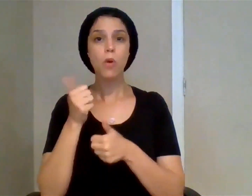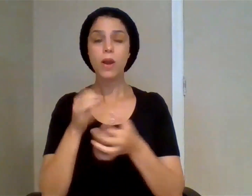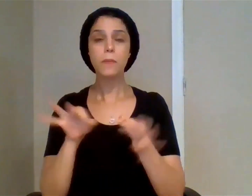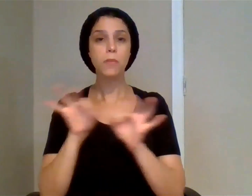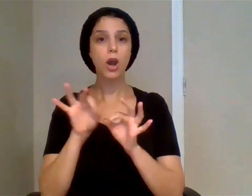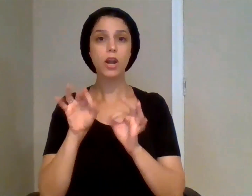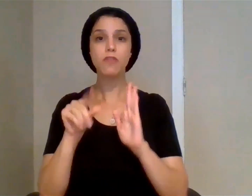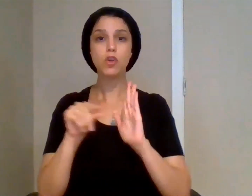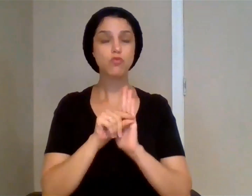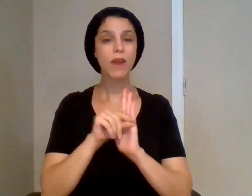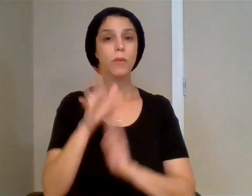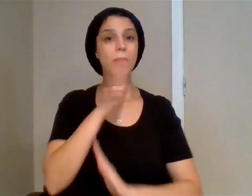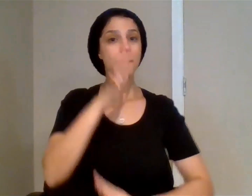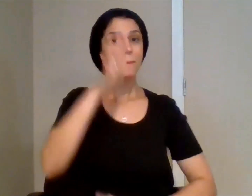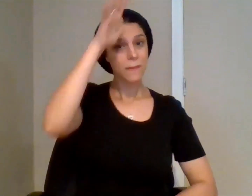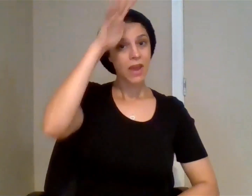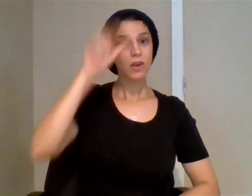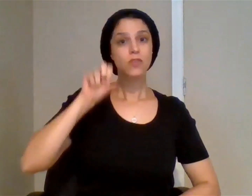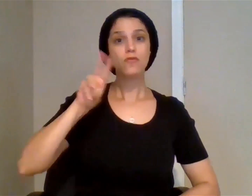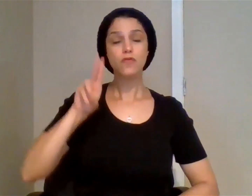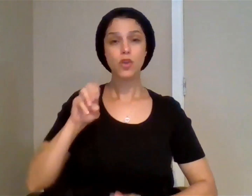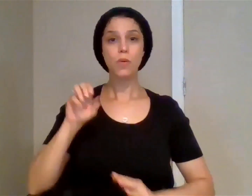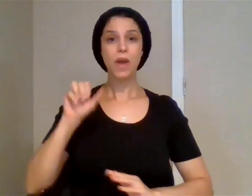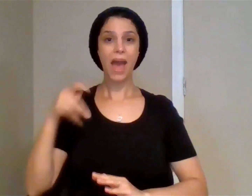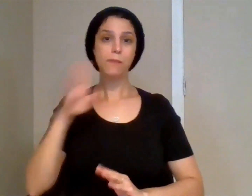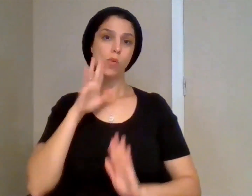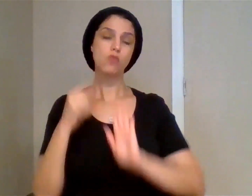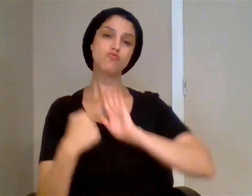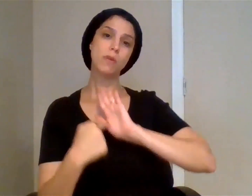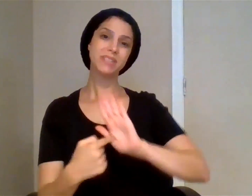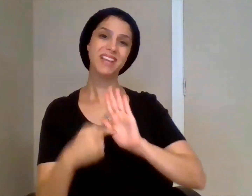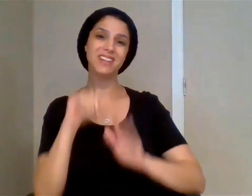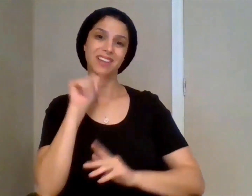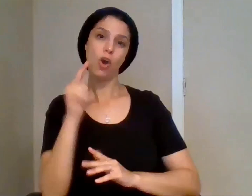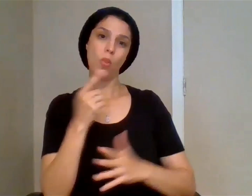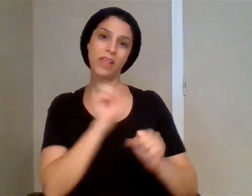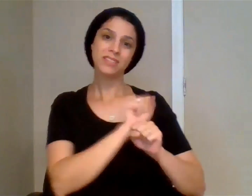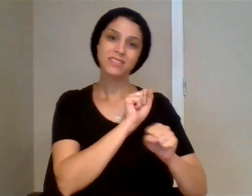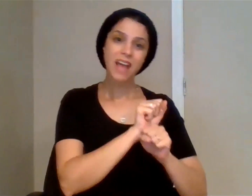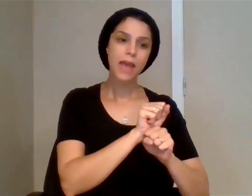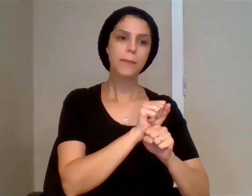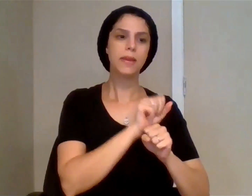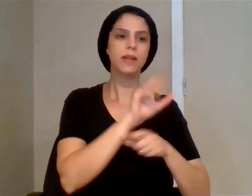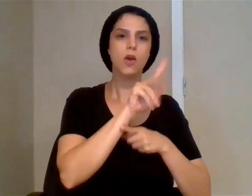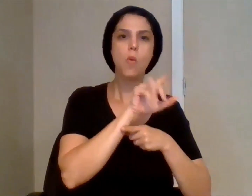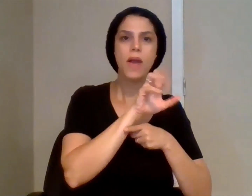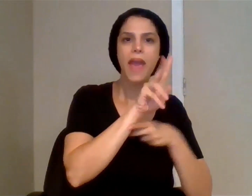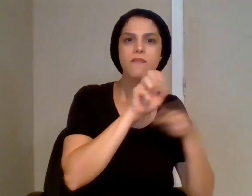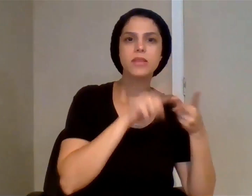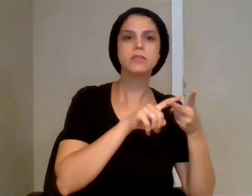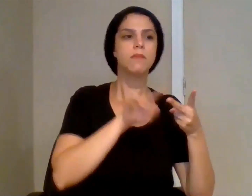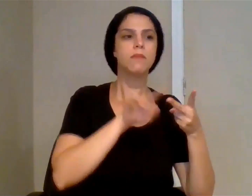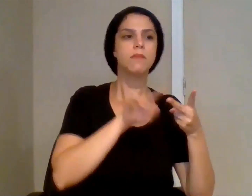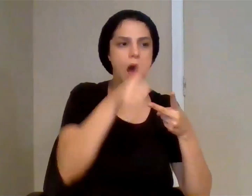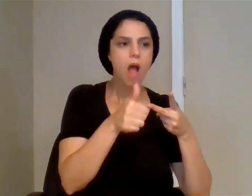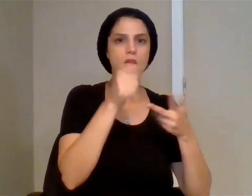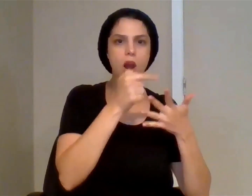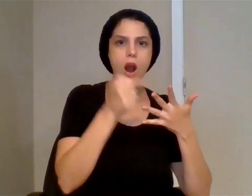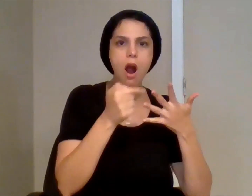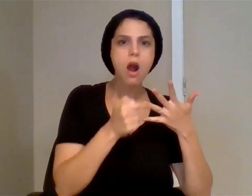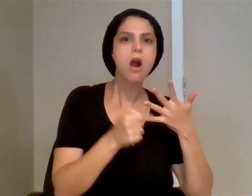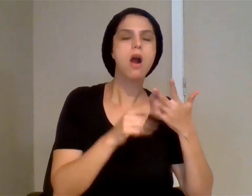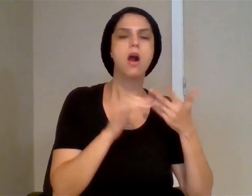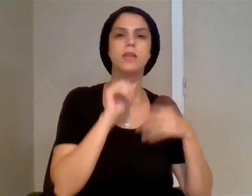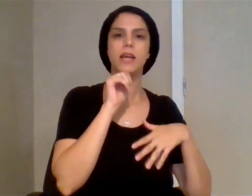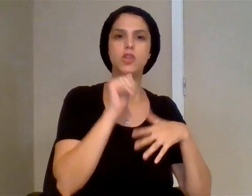in the Parent View app, because that's going to represent not only assignments completed in Canvas, but also any of those types of assignments that